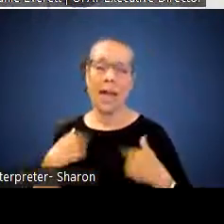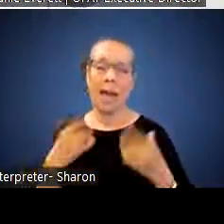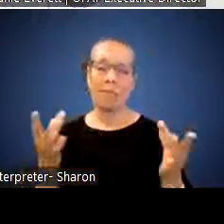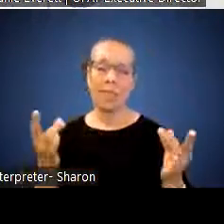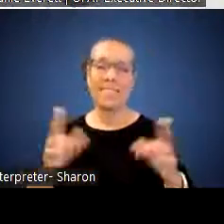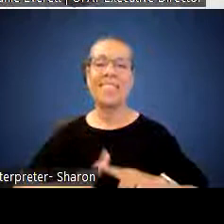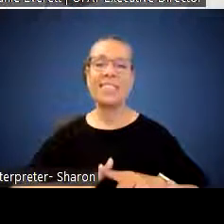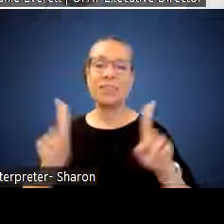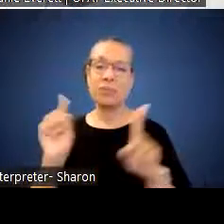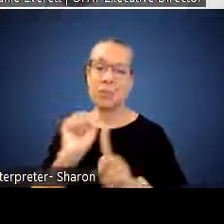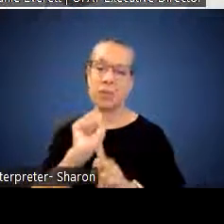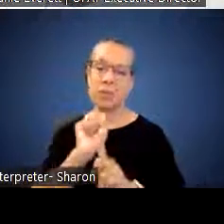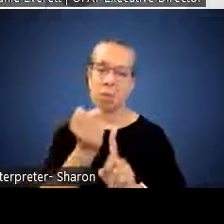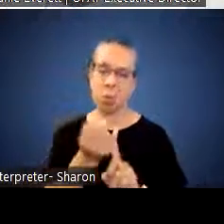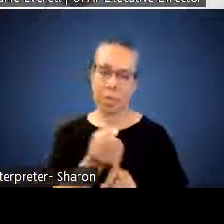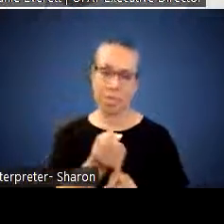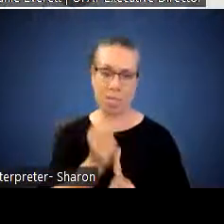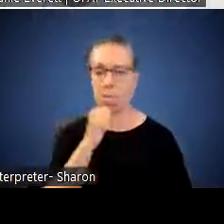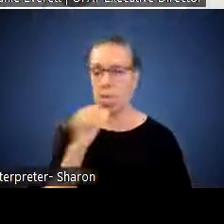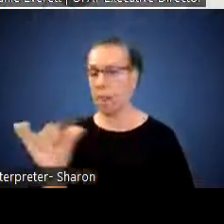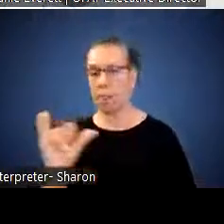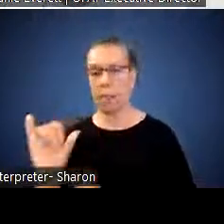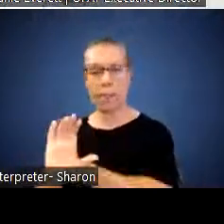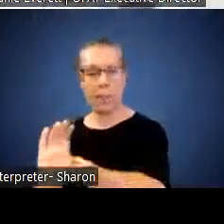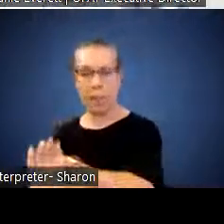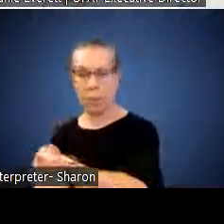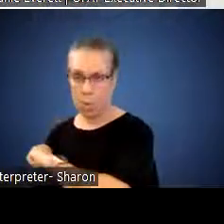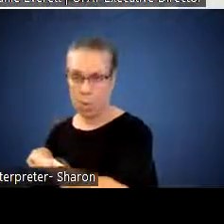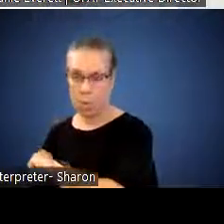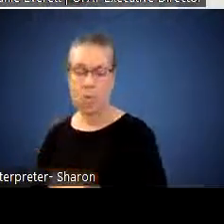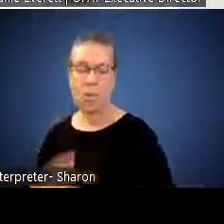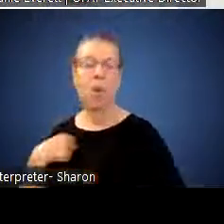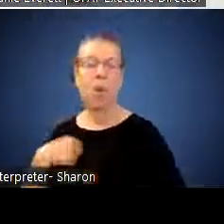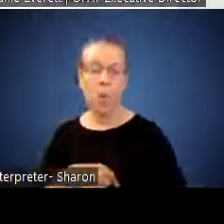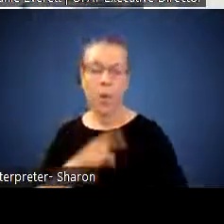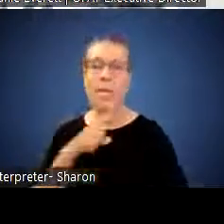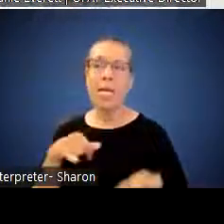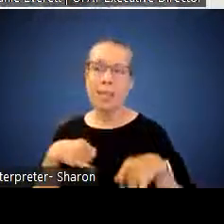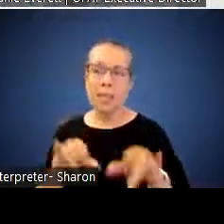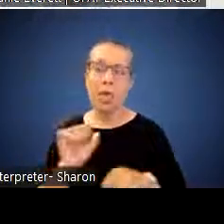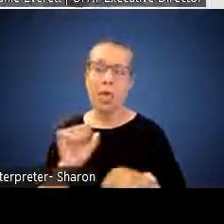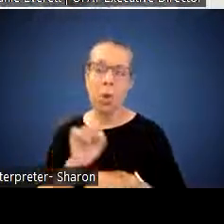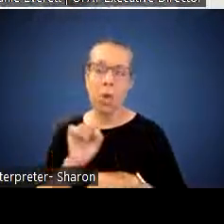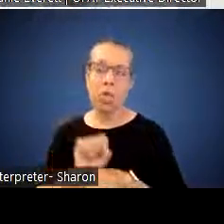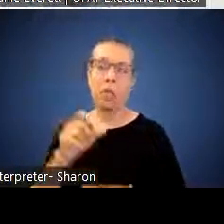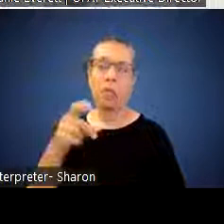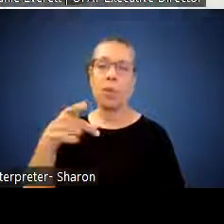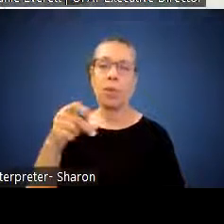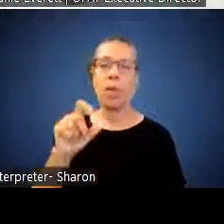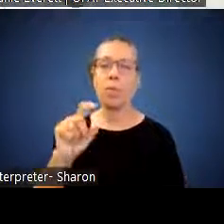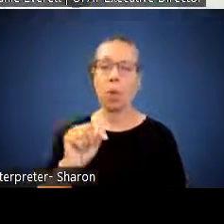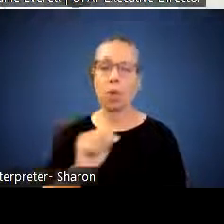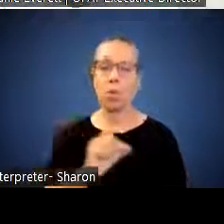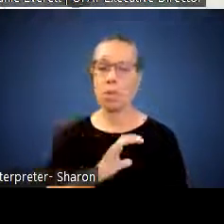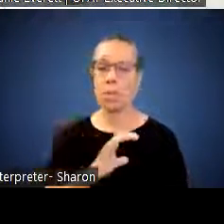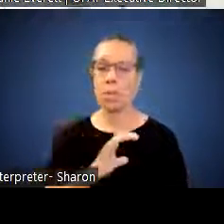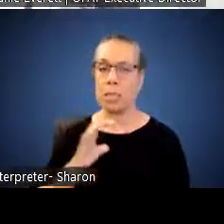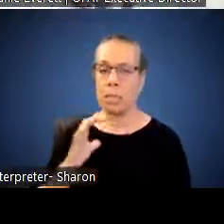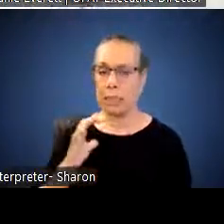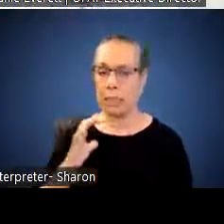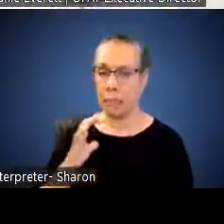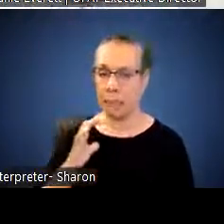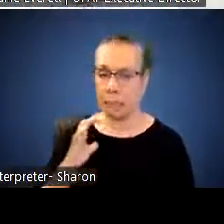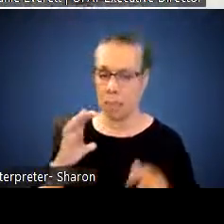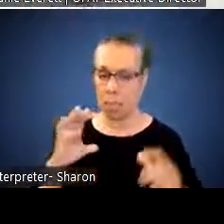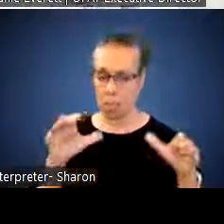So it is something that we are still working with the Post Commission to figure out. How do we do reporting?